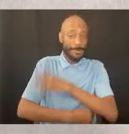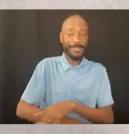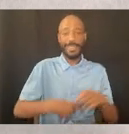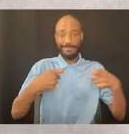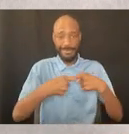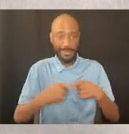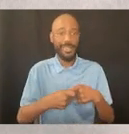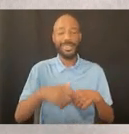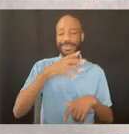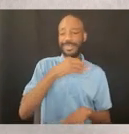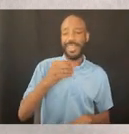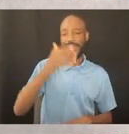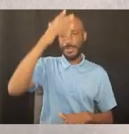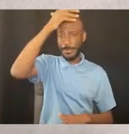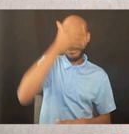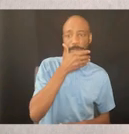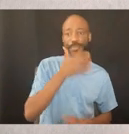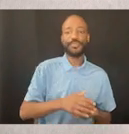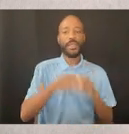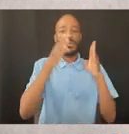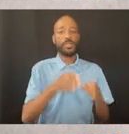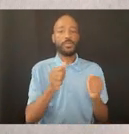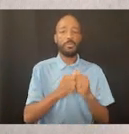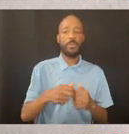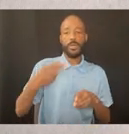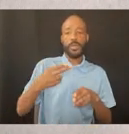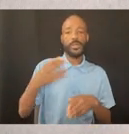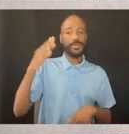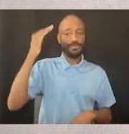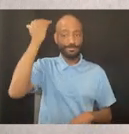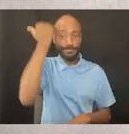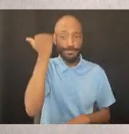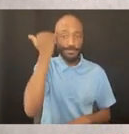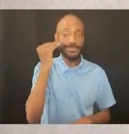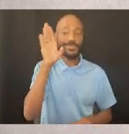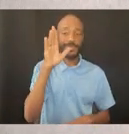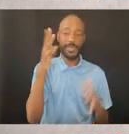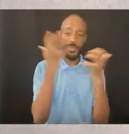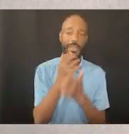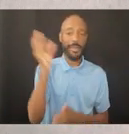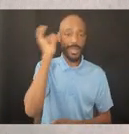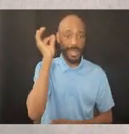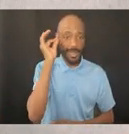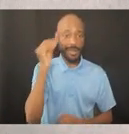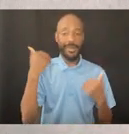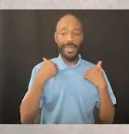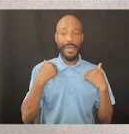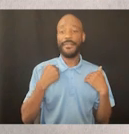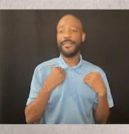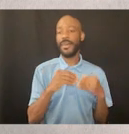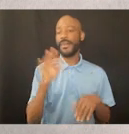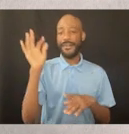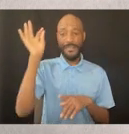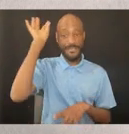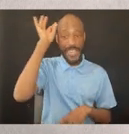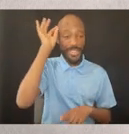A person with short, dark hair wears a green coat with dark and light green fabric feathers at the lapels and collar. A